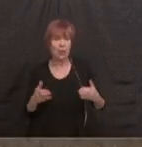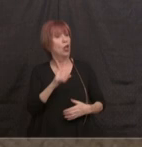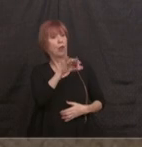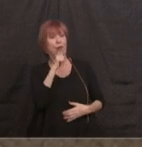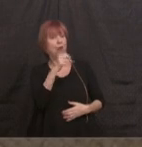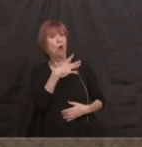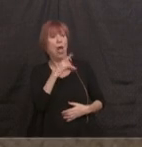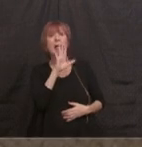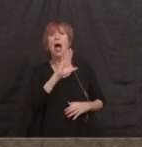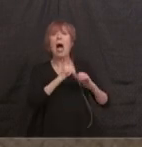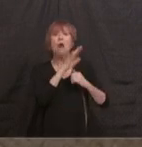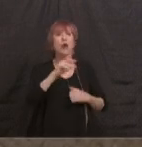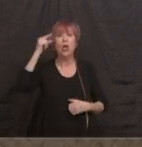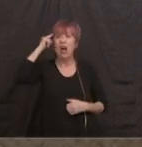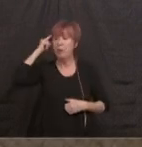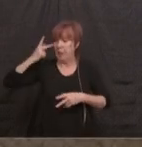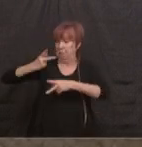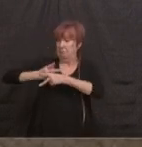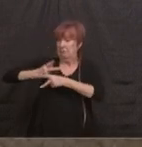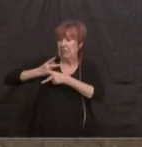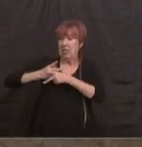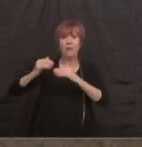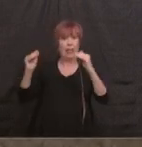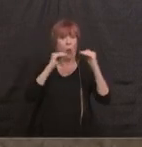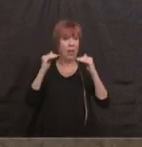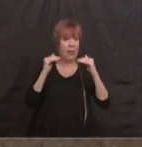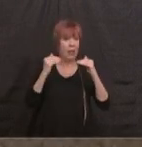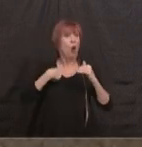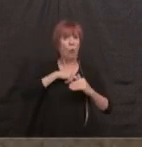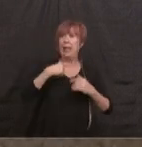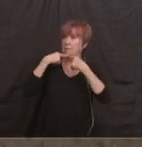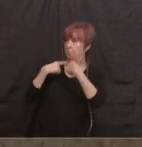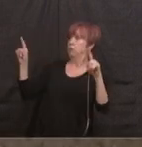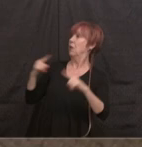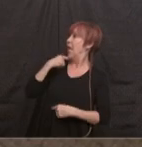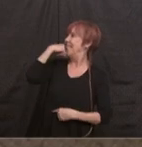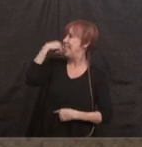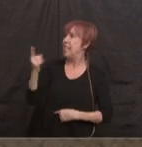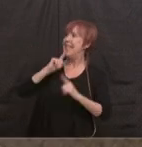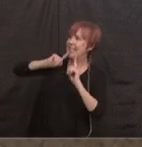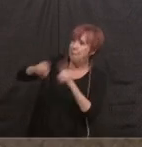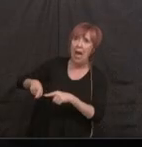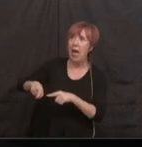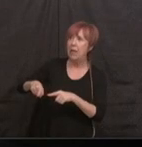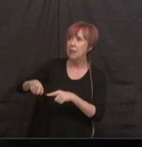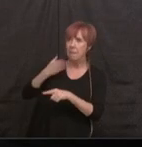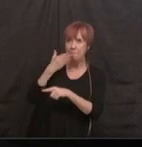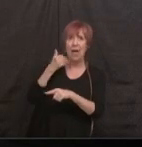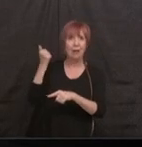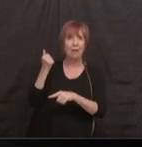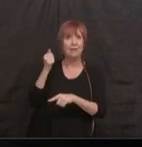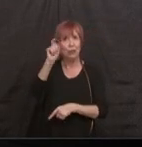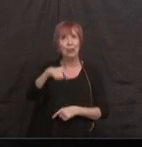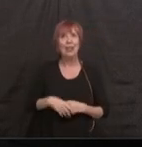your government is treating the issue of equality, we can say so. We can demand something better, and we should. Great.